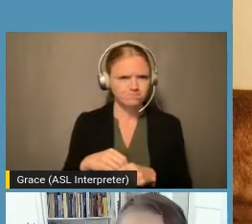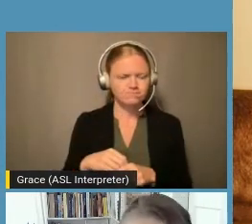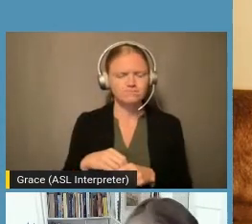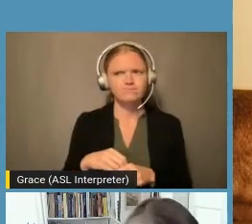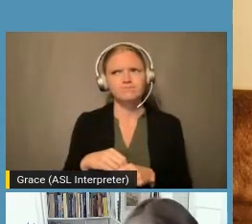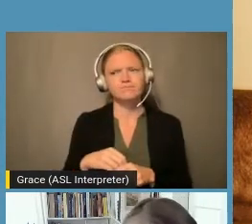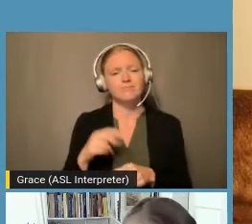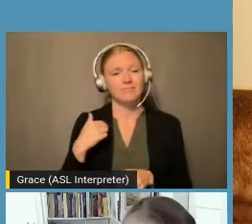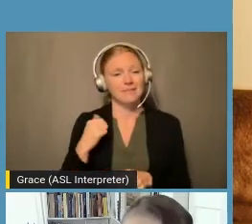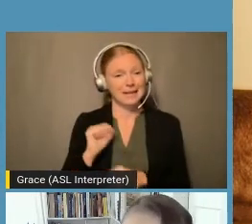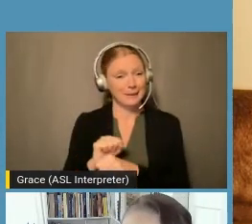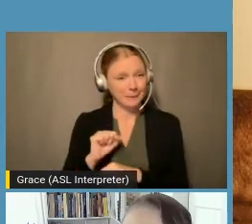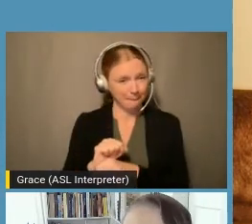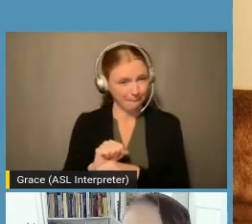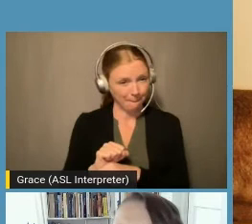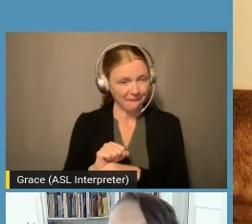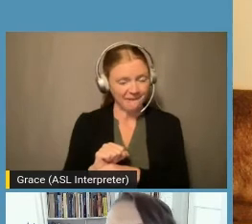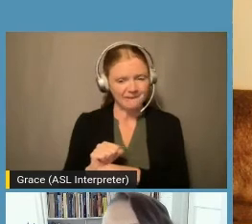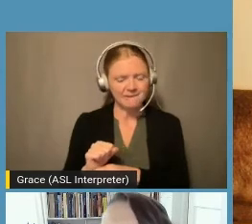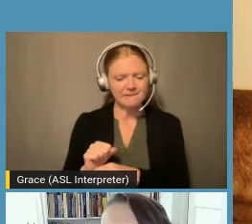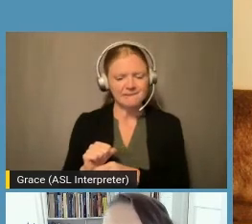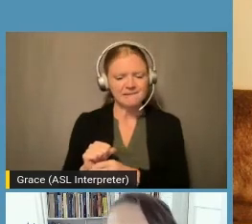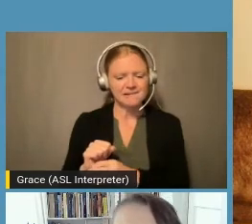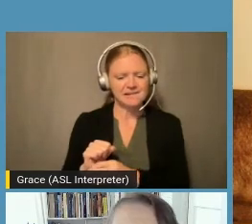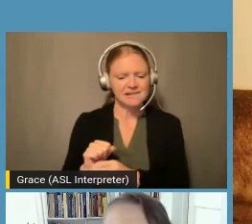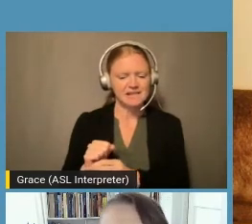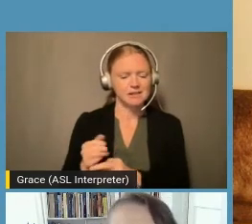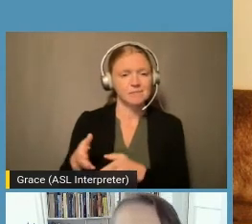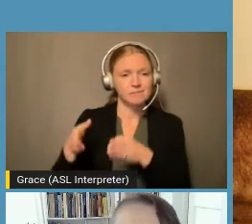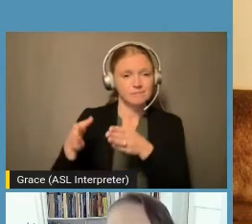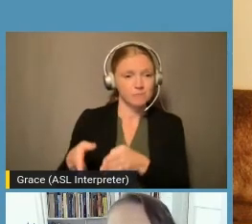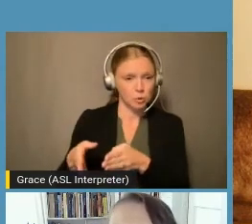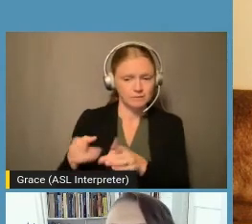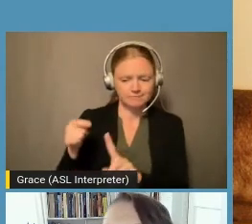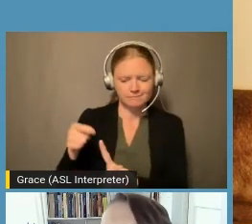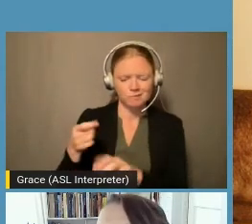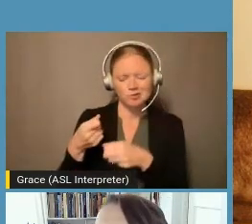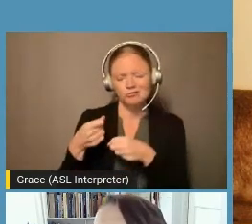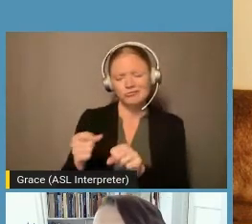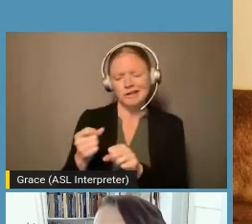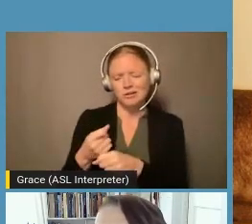I was working for somebody who was trying to create a multimedia